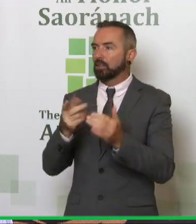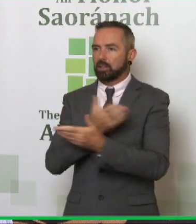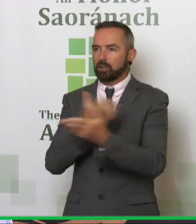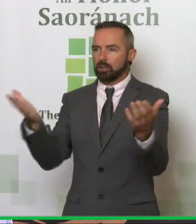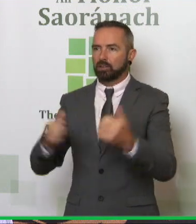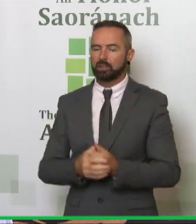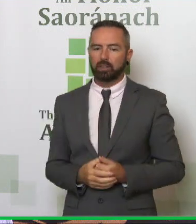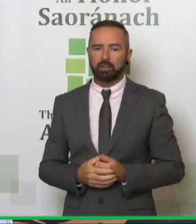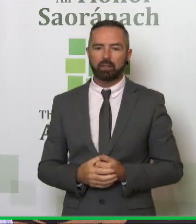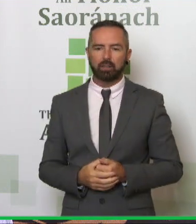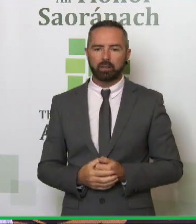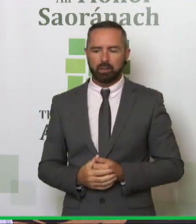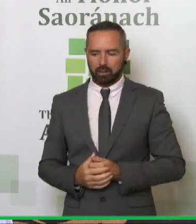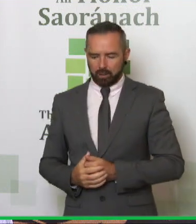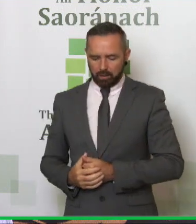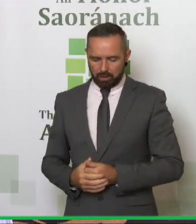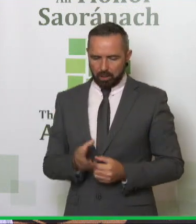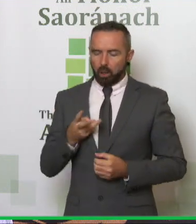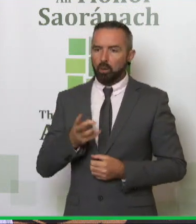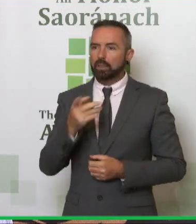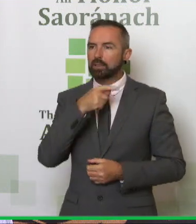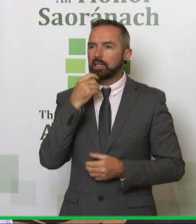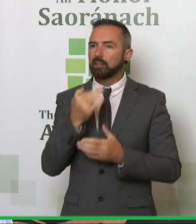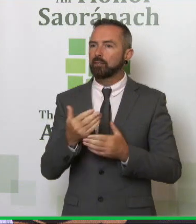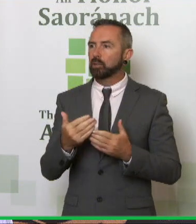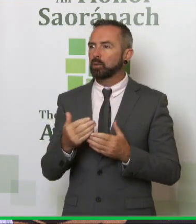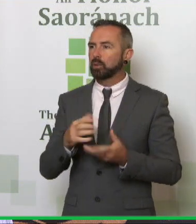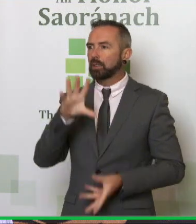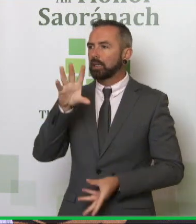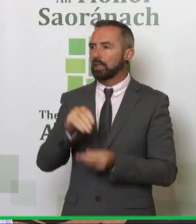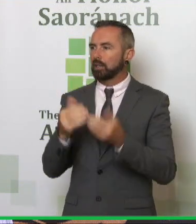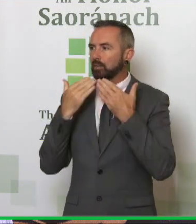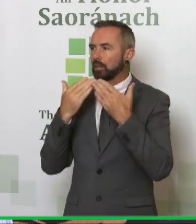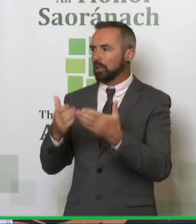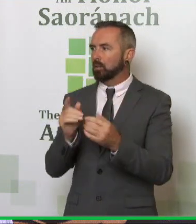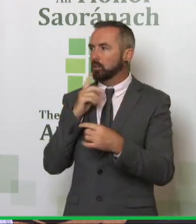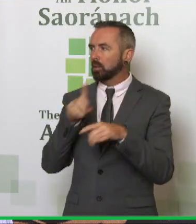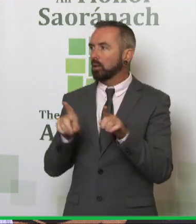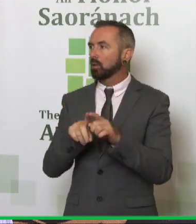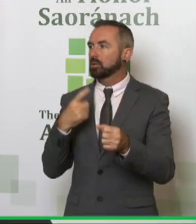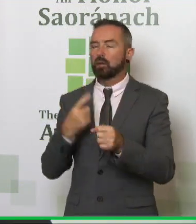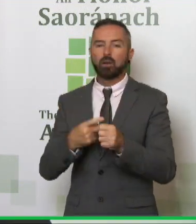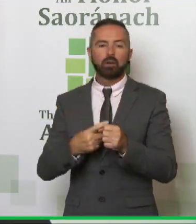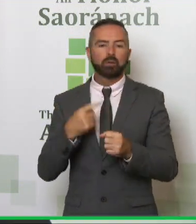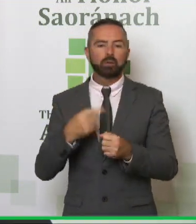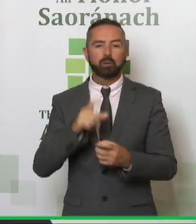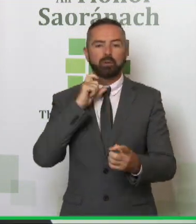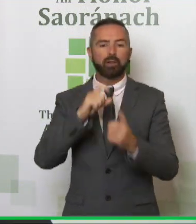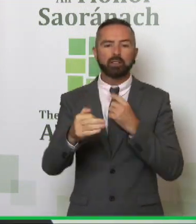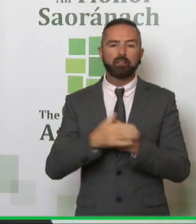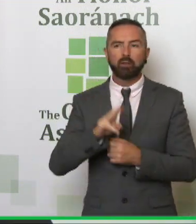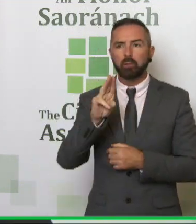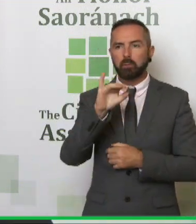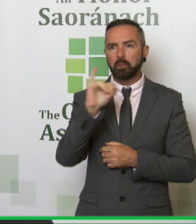well. Just I will say a few collective pieces, and we can give them a collective round of applause. But again, as always, the professionalism of